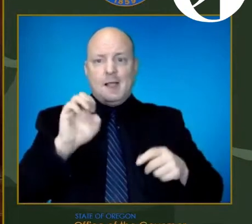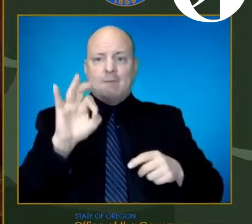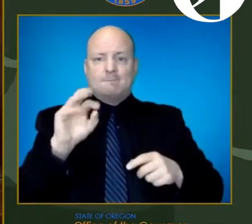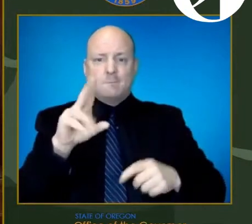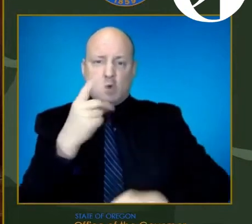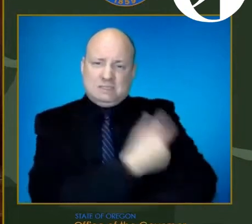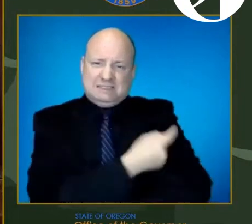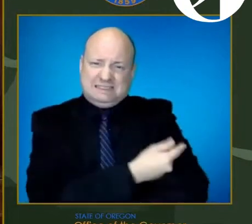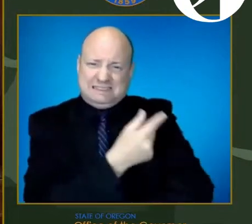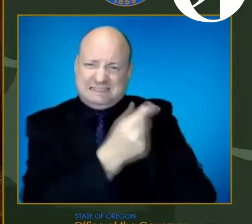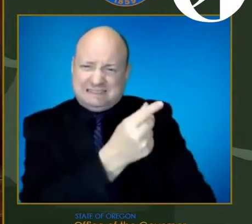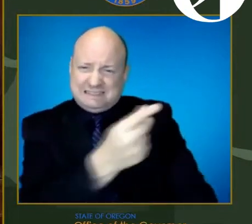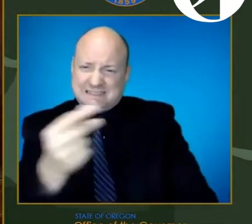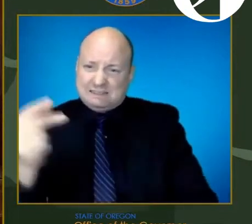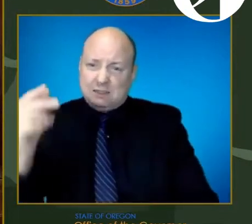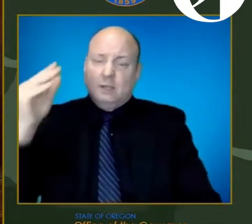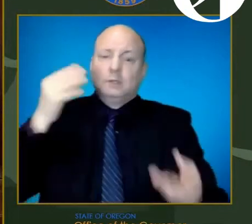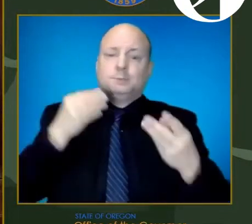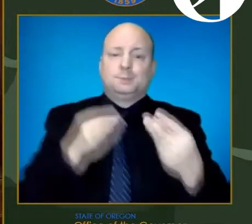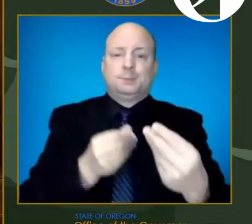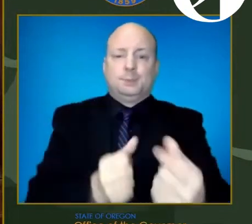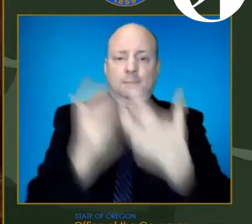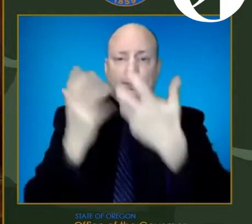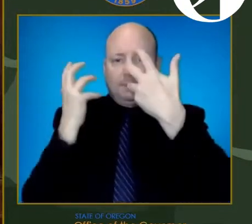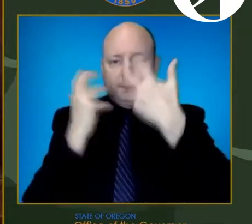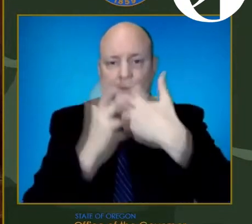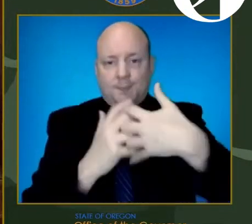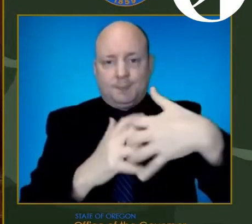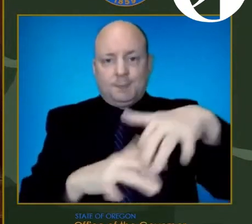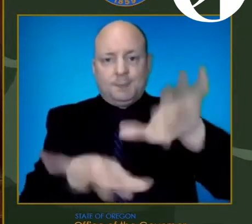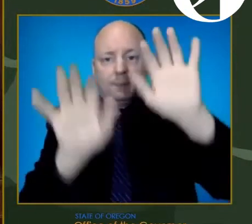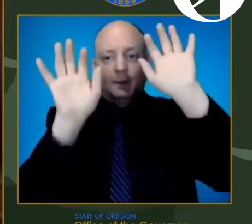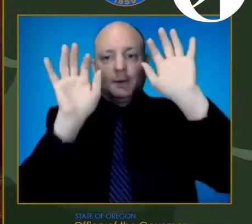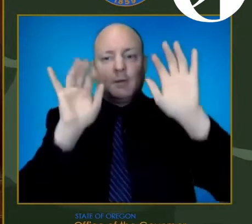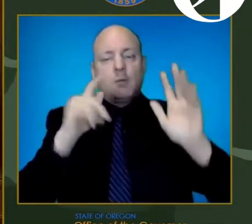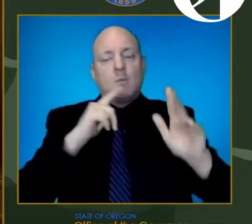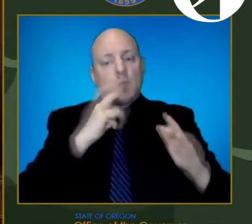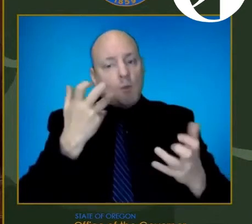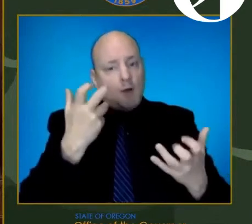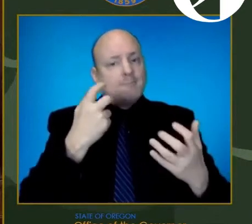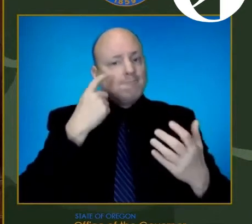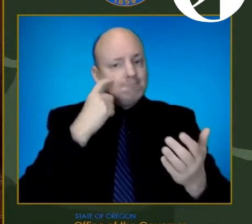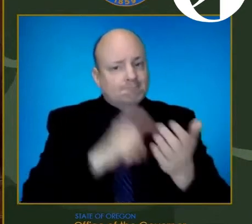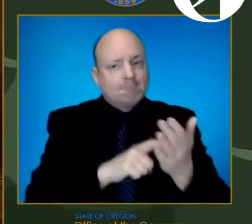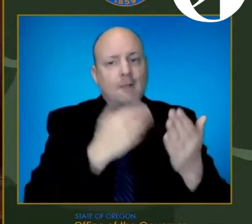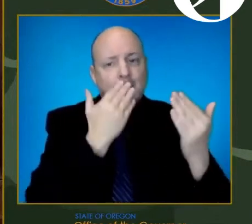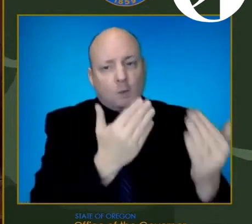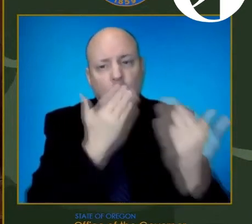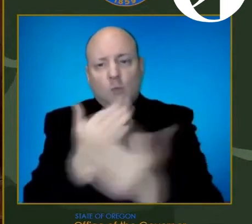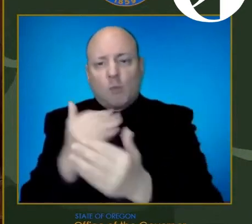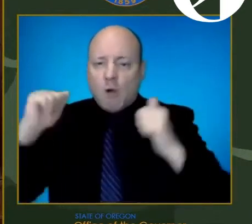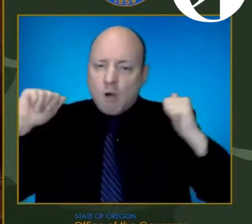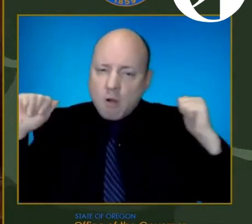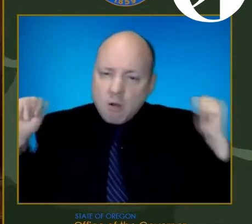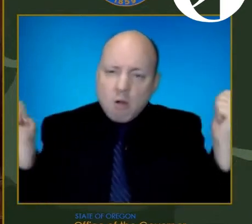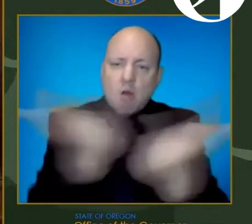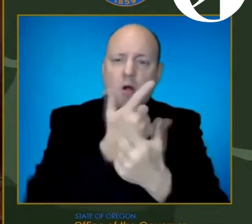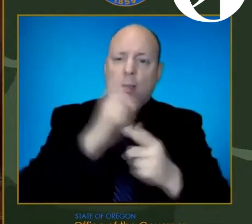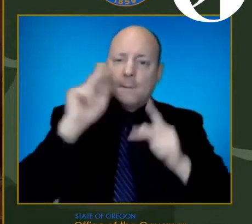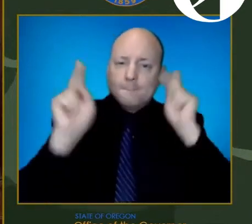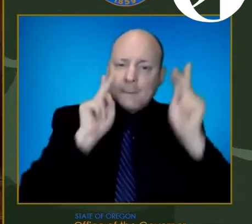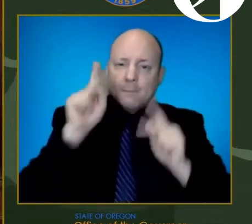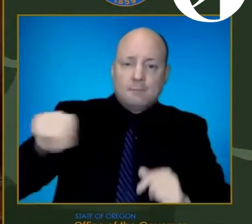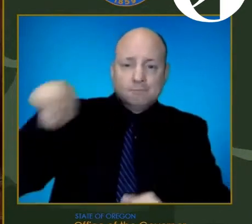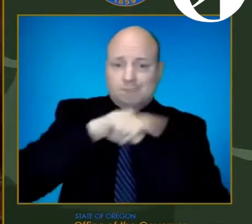quickly. I want to thank every Oregonian, every business, every local elected official